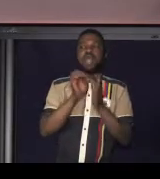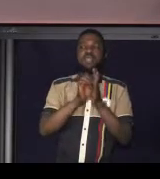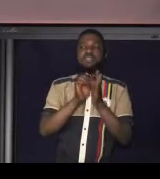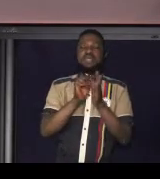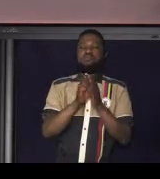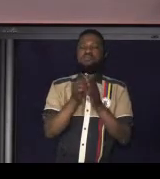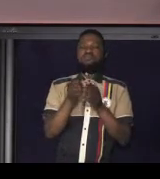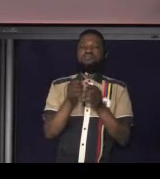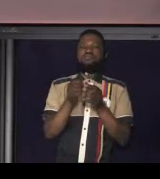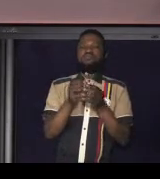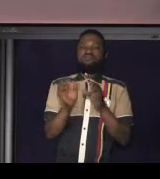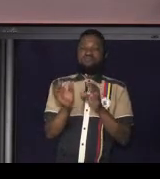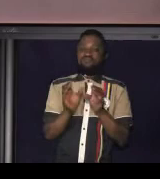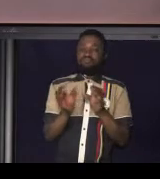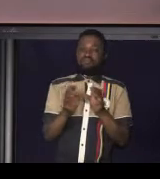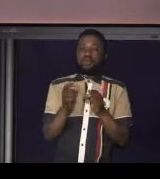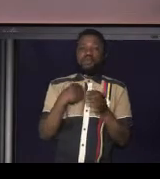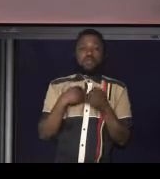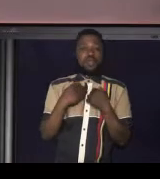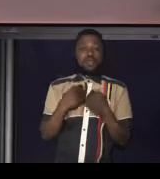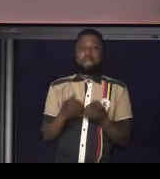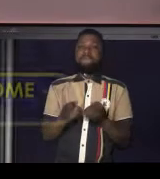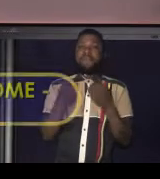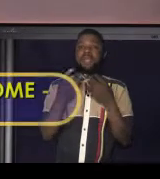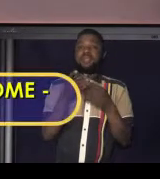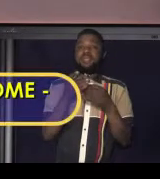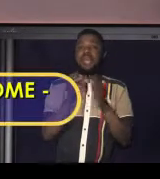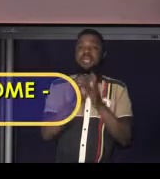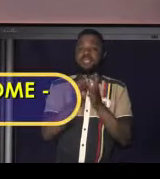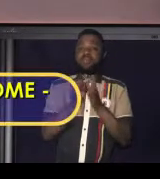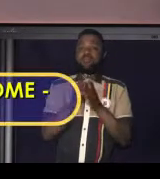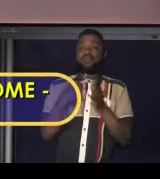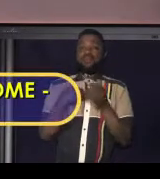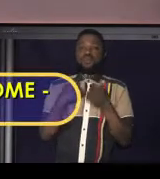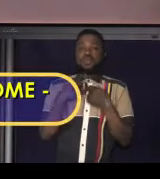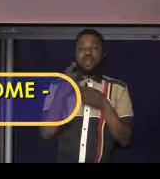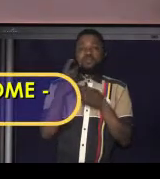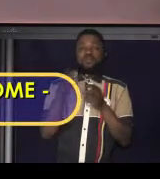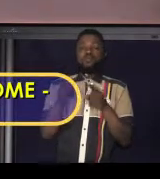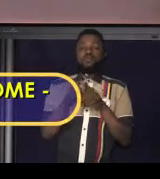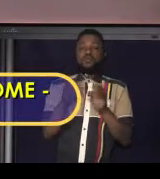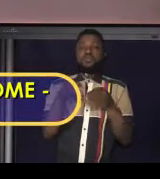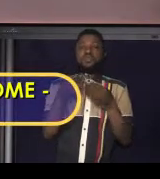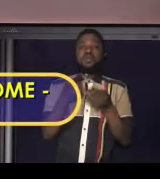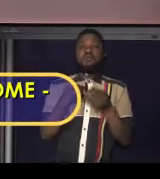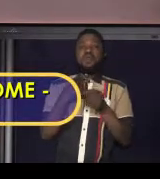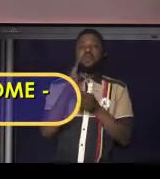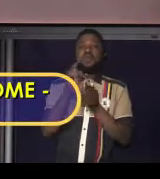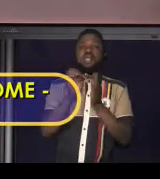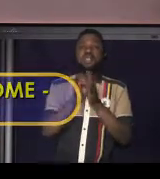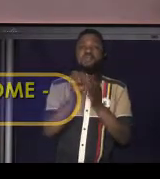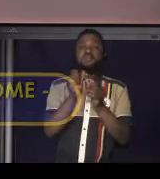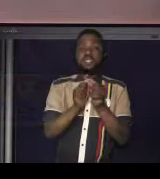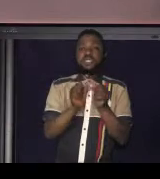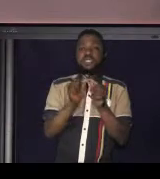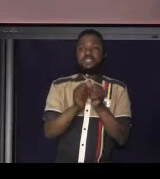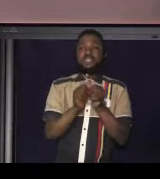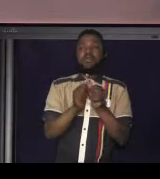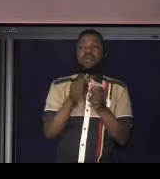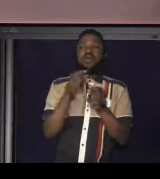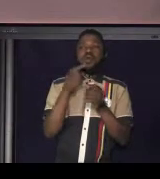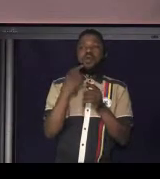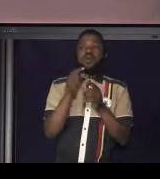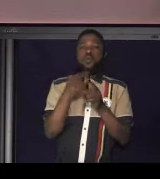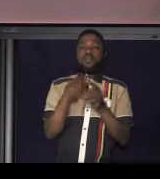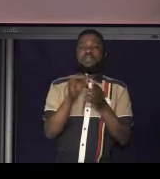different from the examples treated. We have so many examples that we have looked at. So please give me one example each